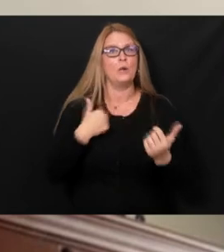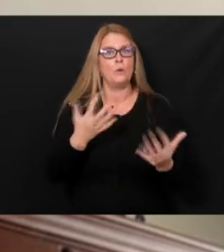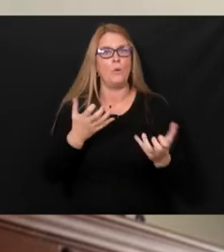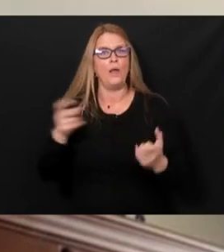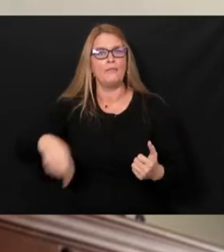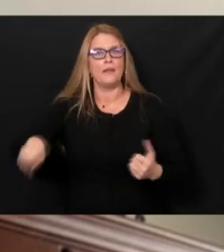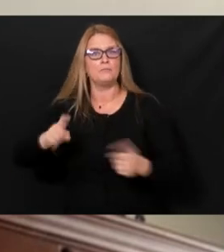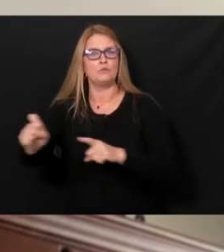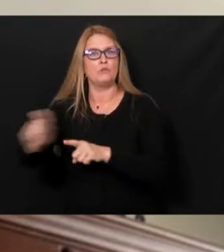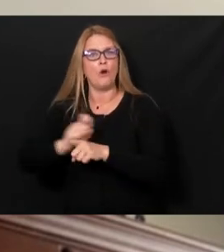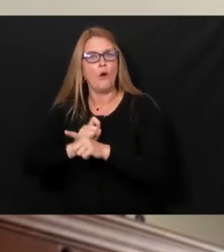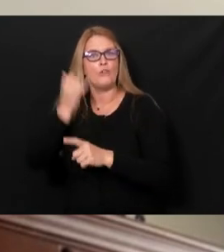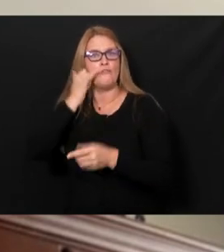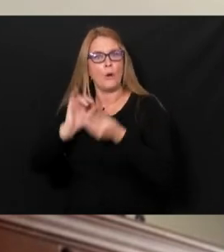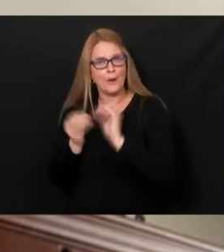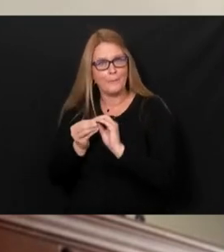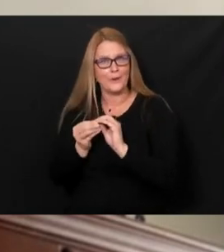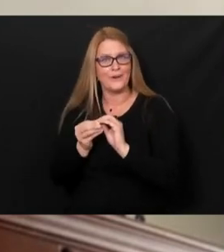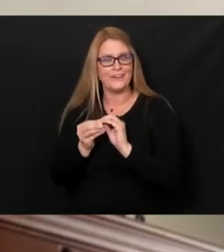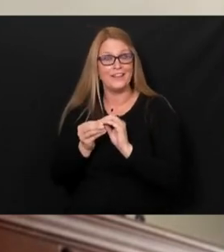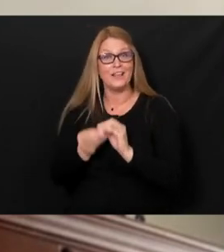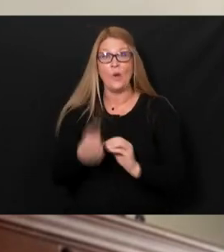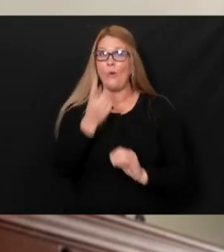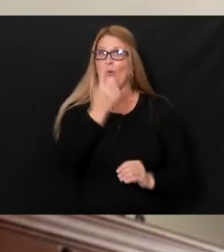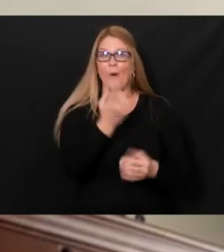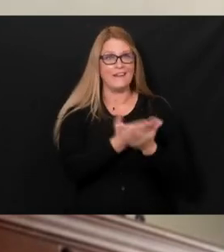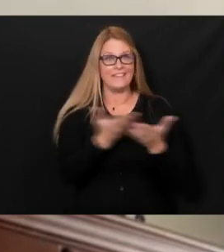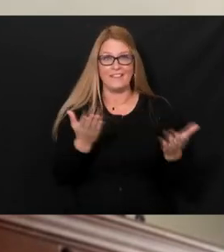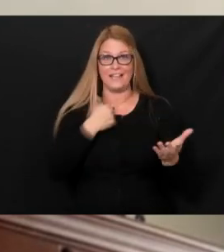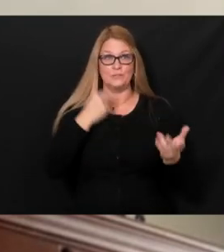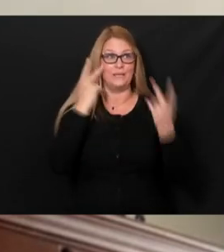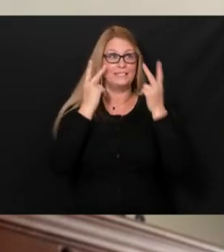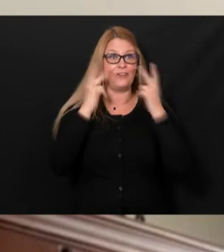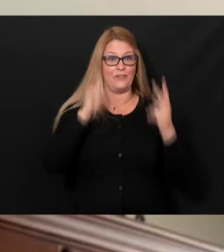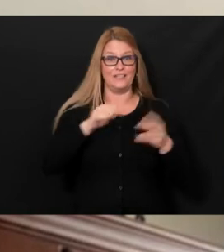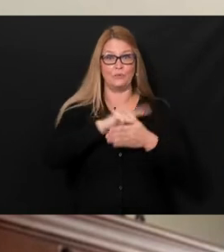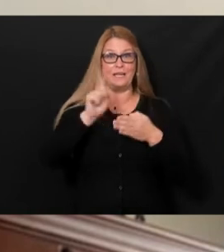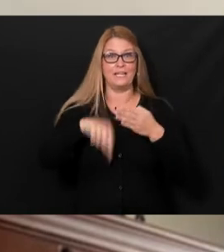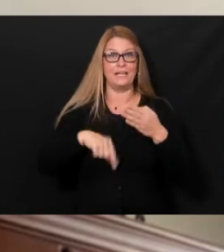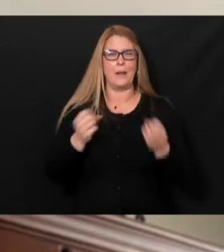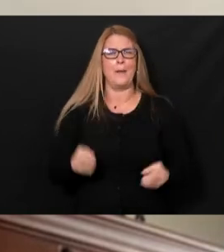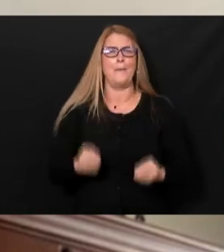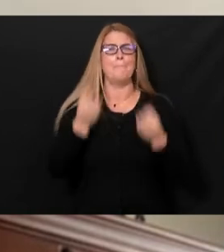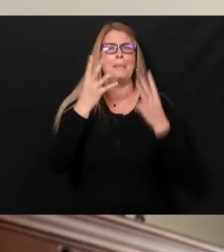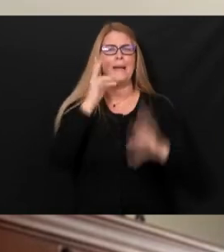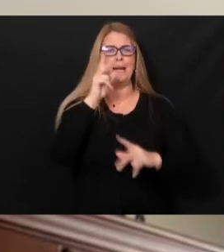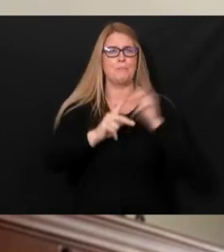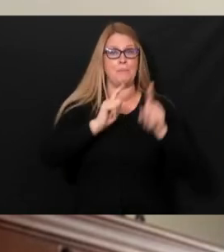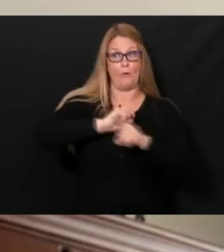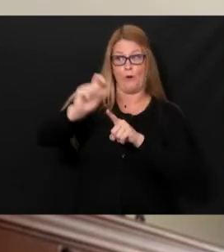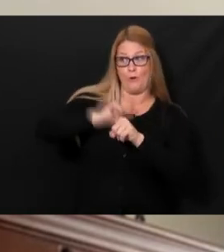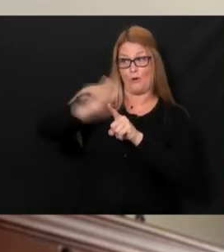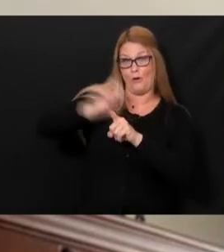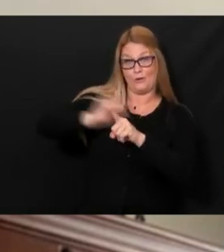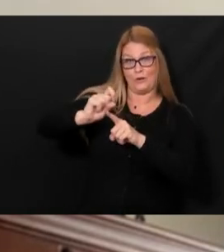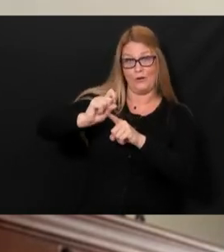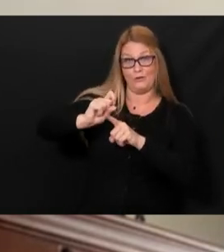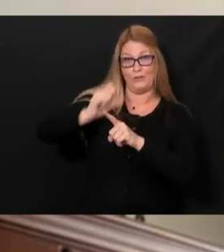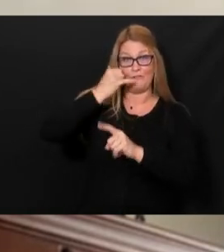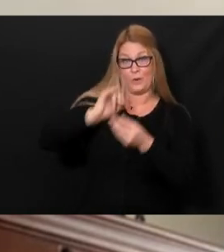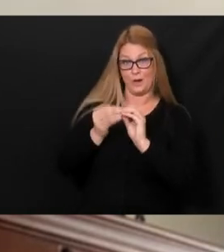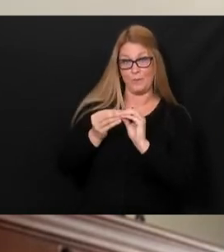our hotline, because one of the things that we went through this weekend is we had multiple calls to the hotline with